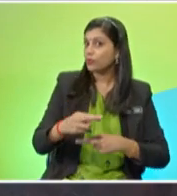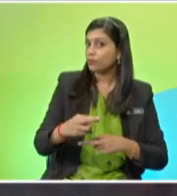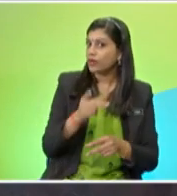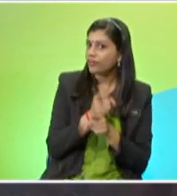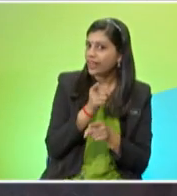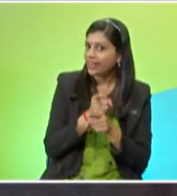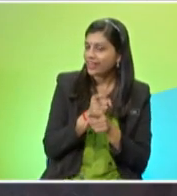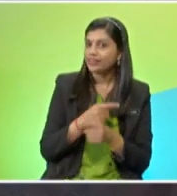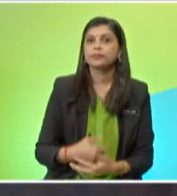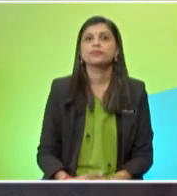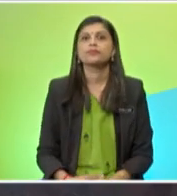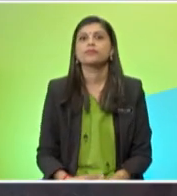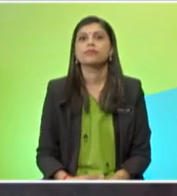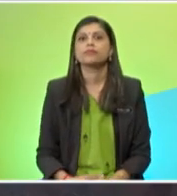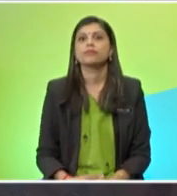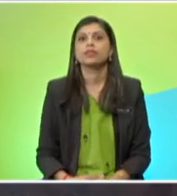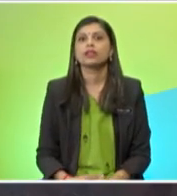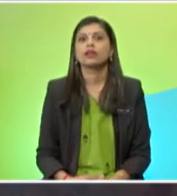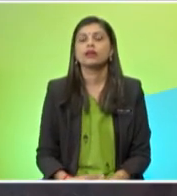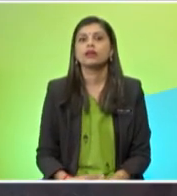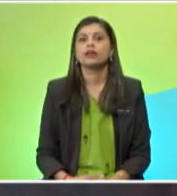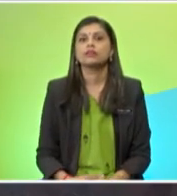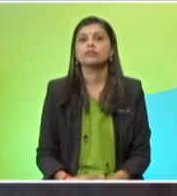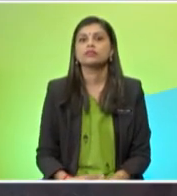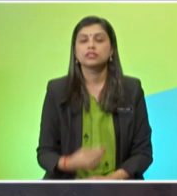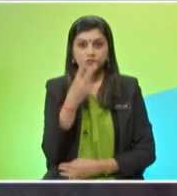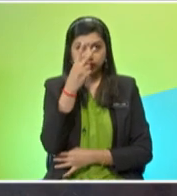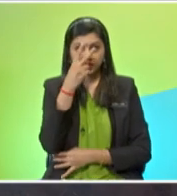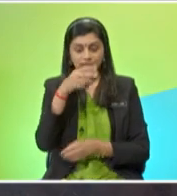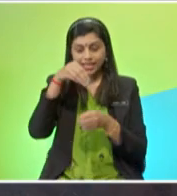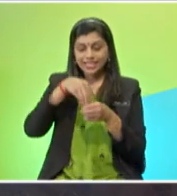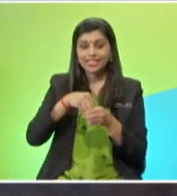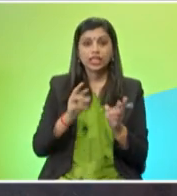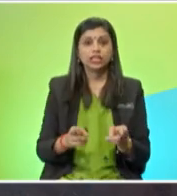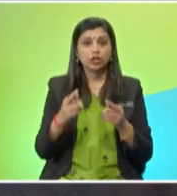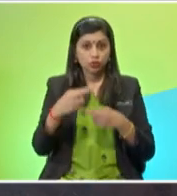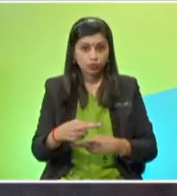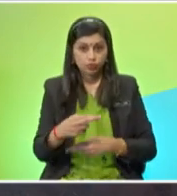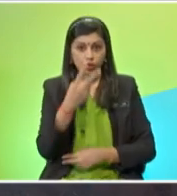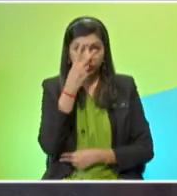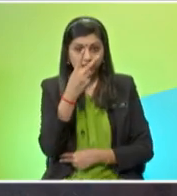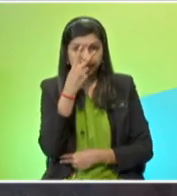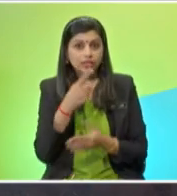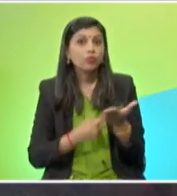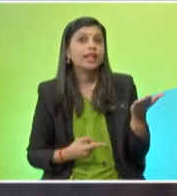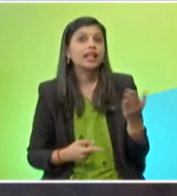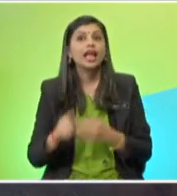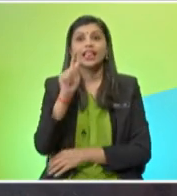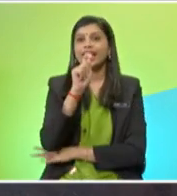there are a few items that can be found in a room. For example, in the living room, there'll be a